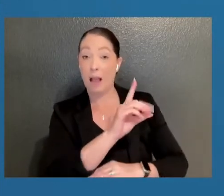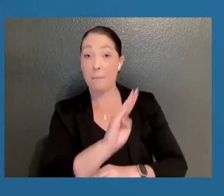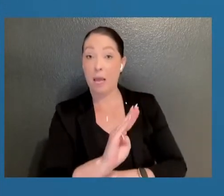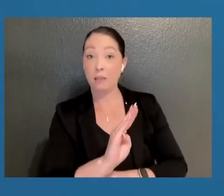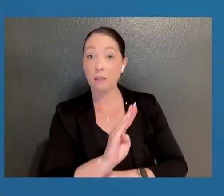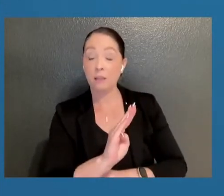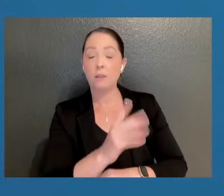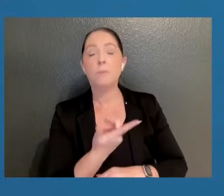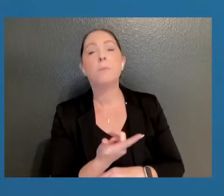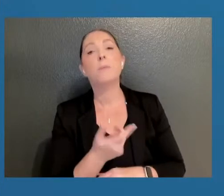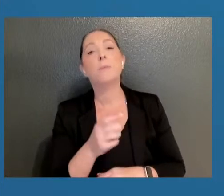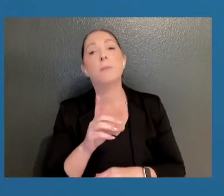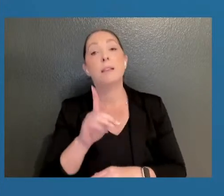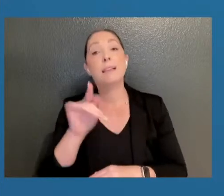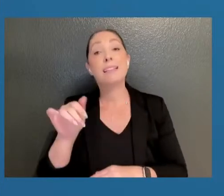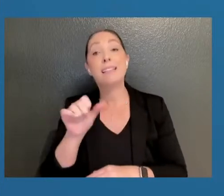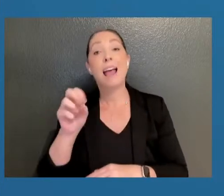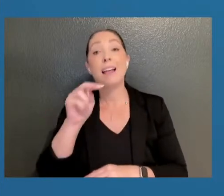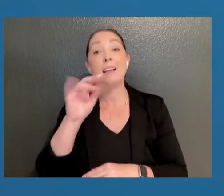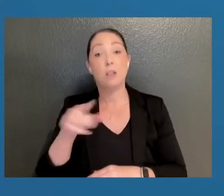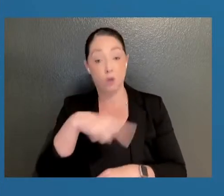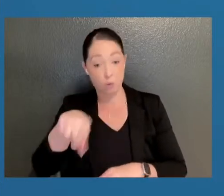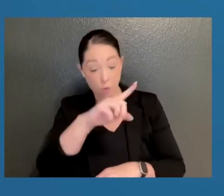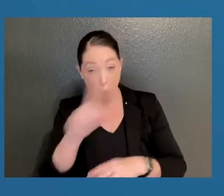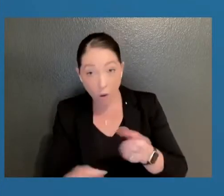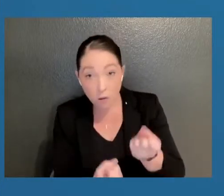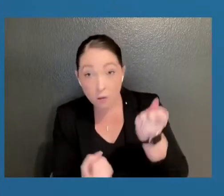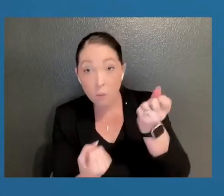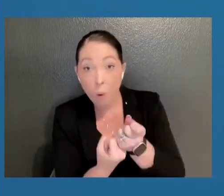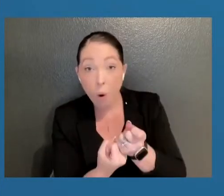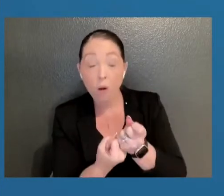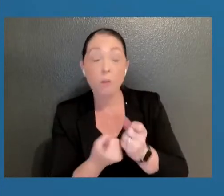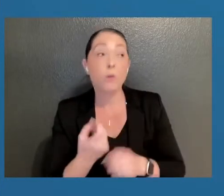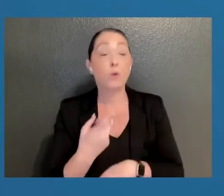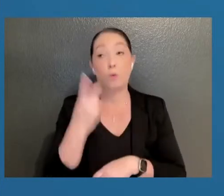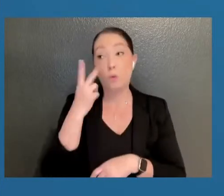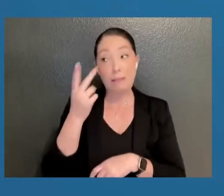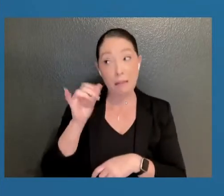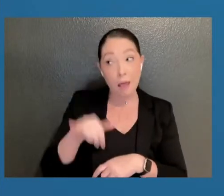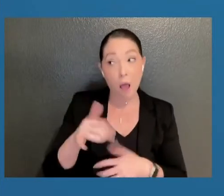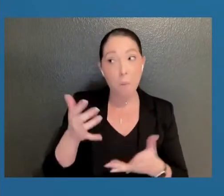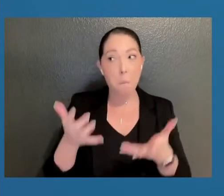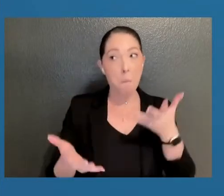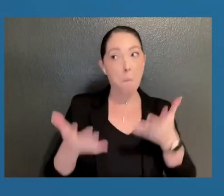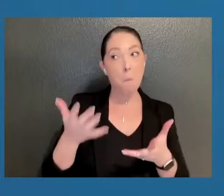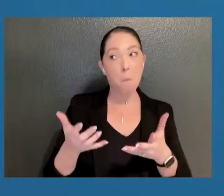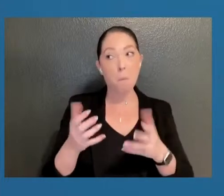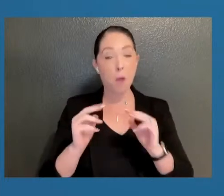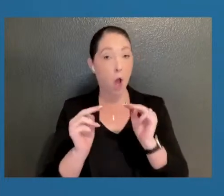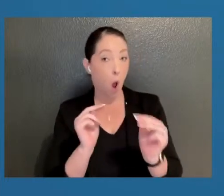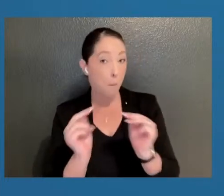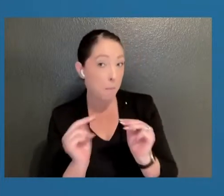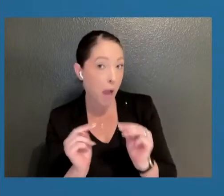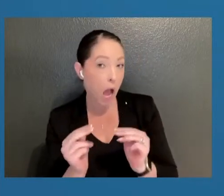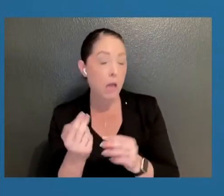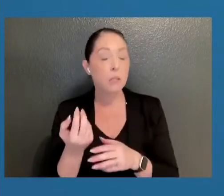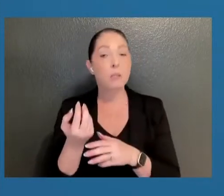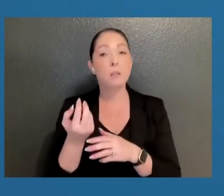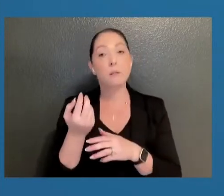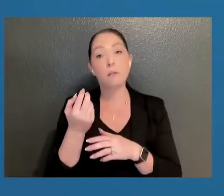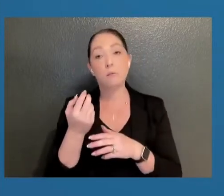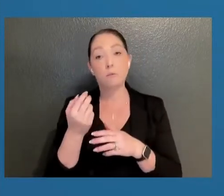Does DAASNY support that, and do you see that as a potential compromise with lawmakers as opposed to what the governor has